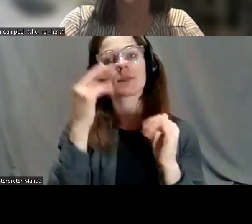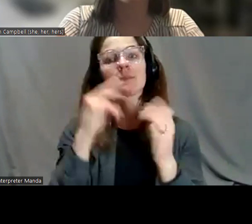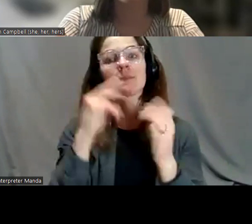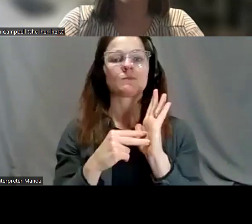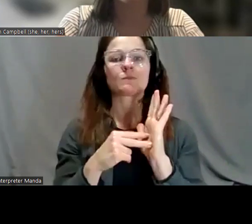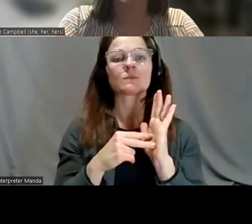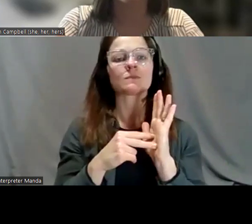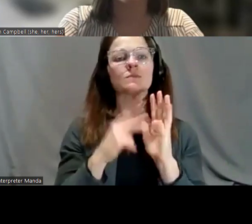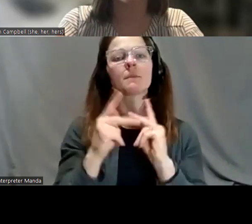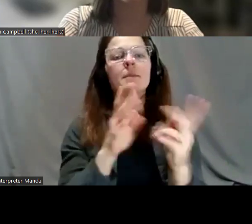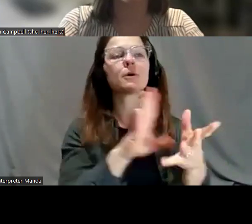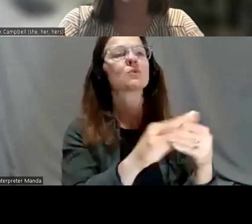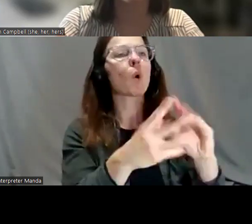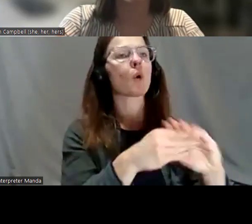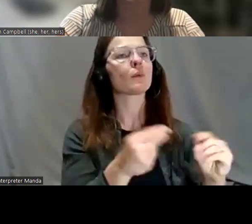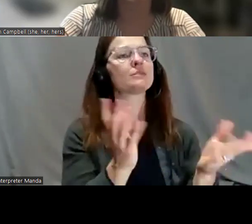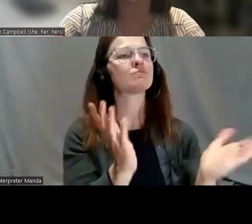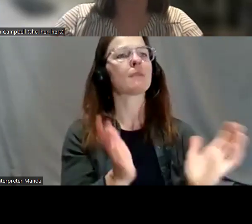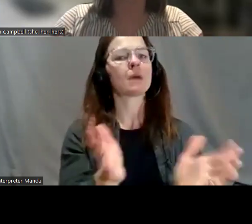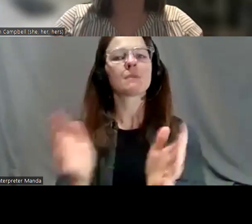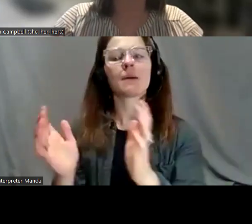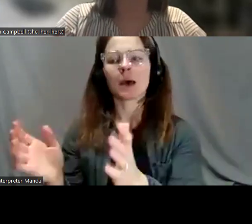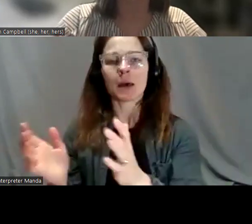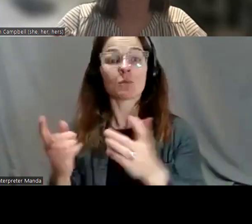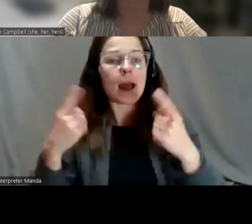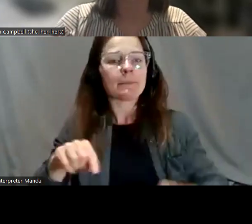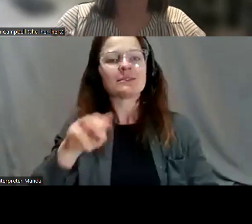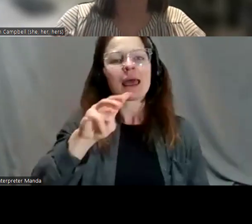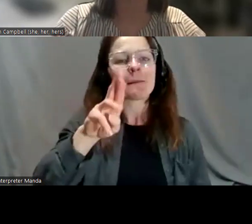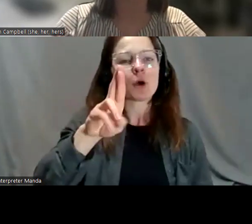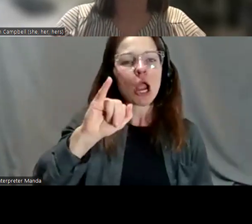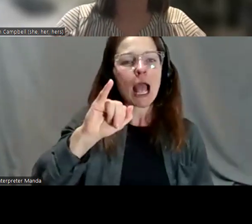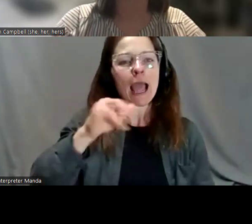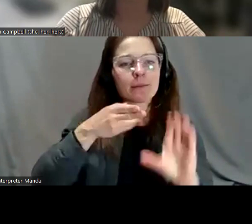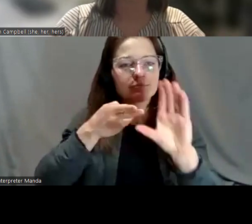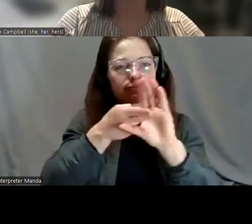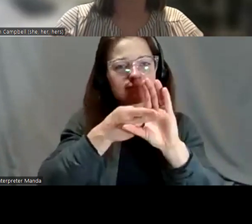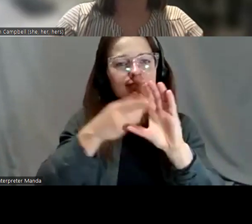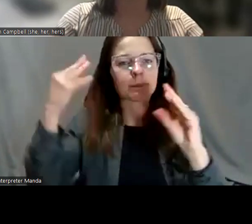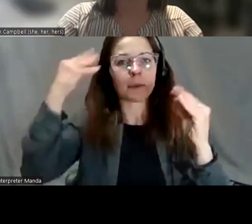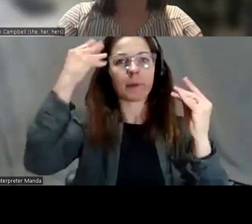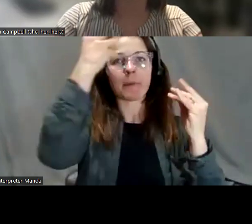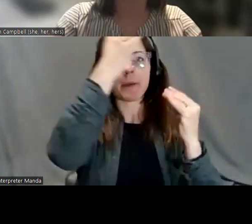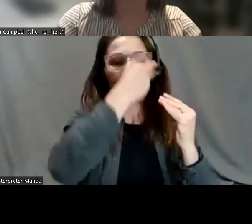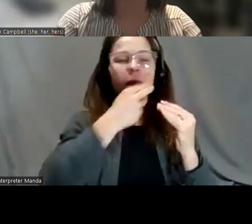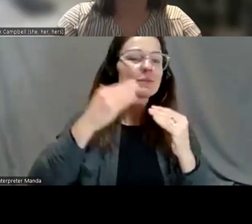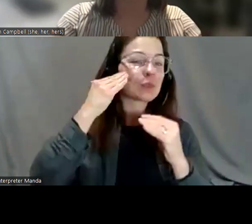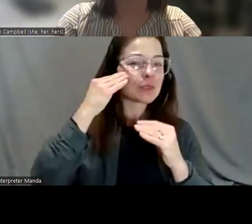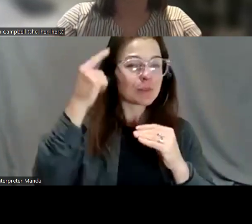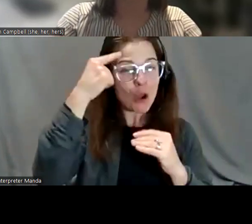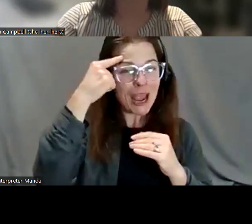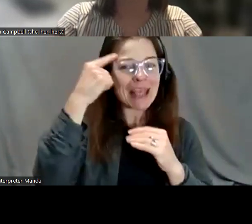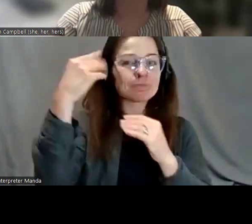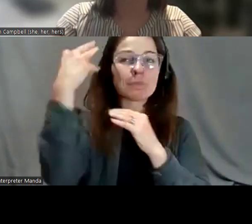to each other, and they're put in an MRI machine, a machine that takes the pictures of our brains while